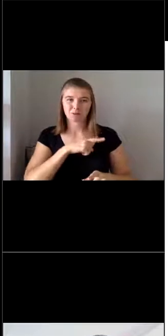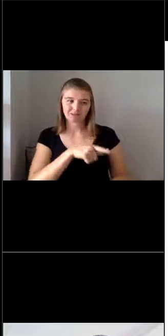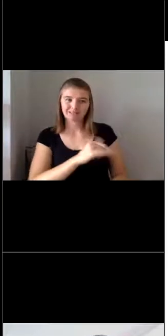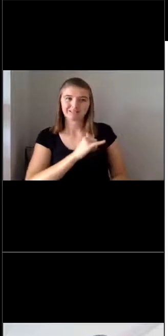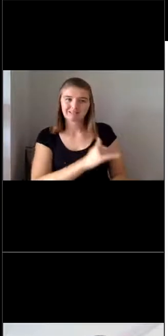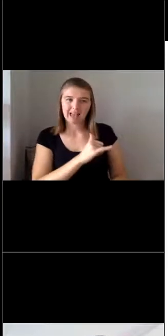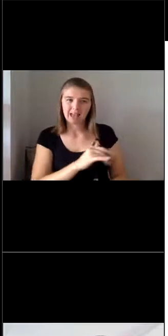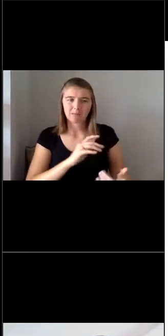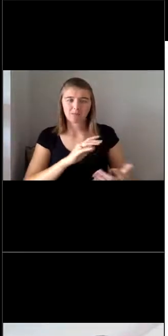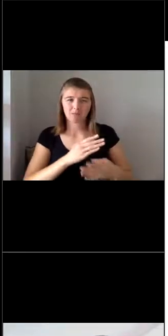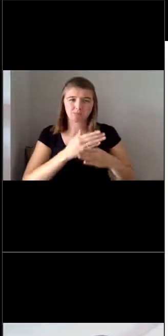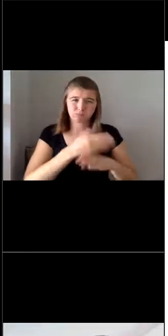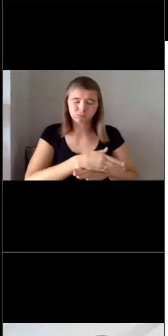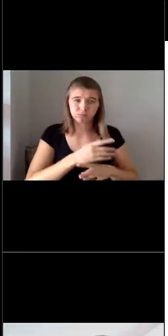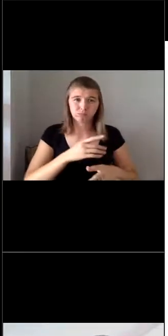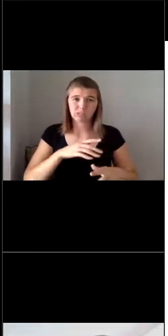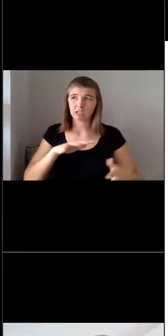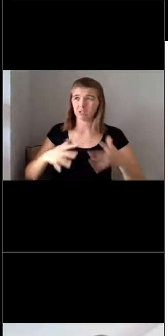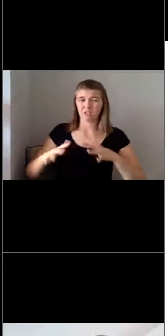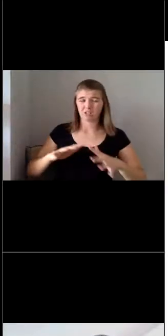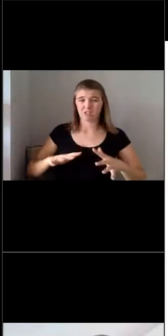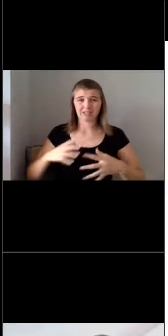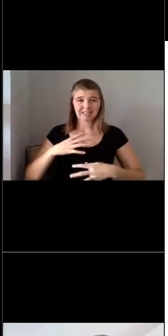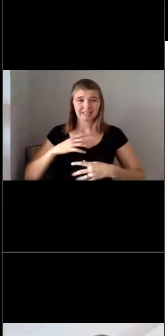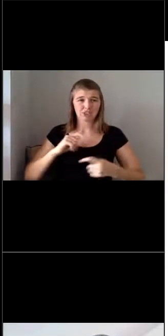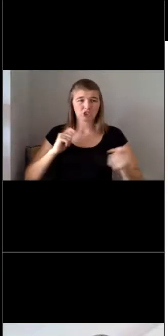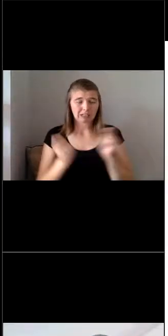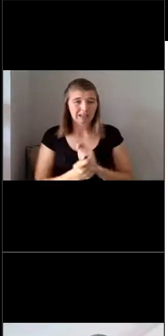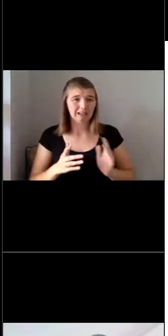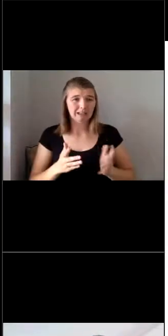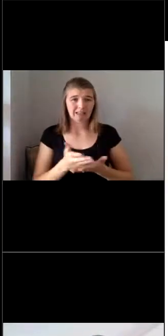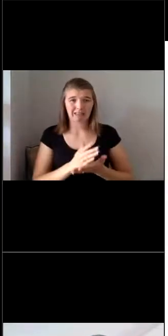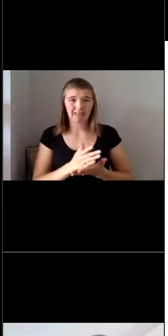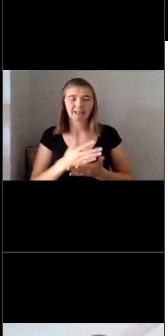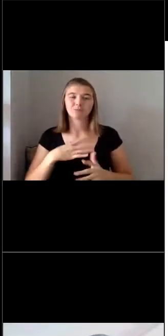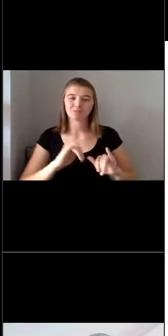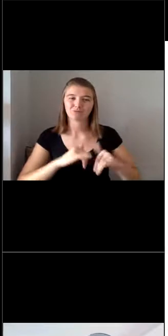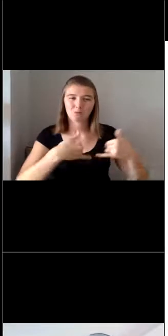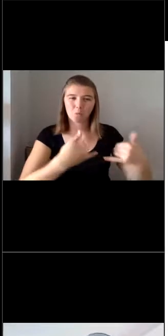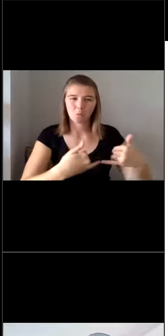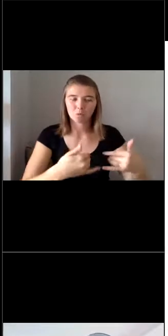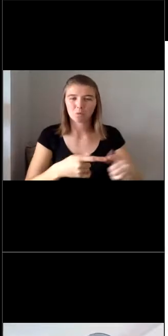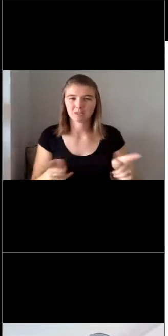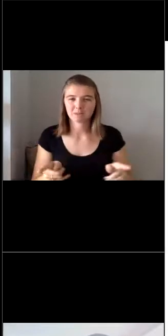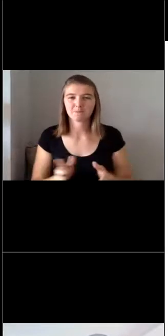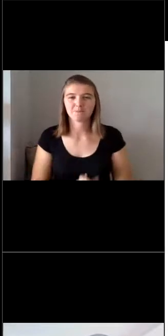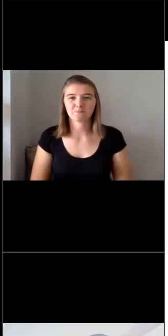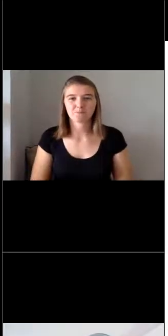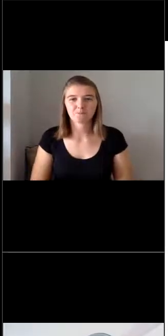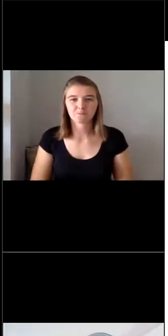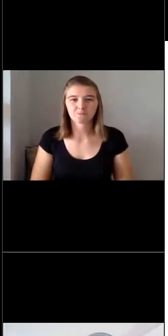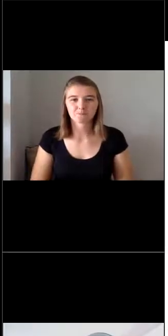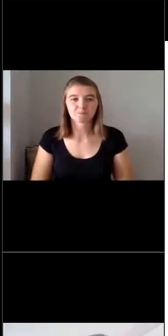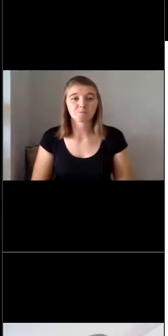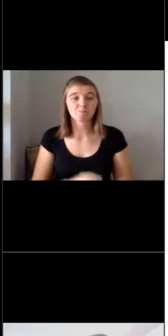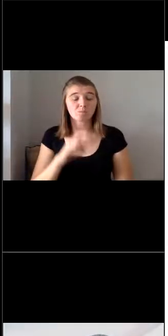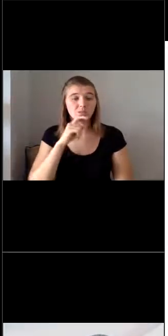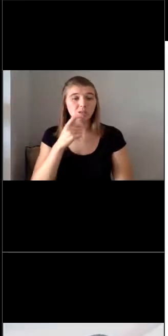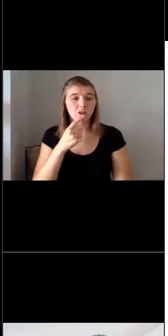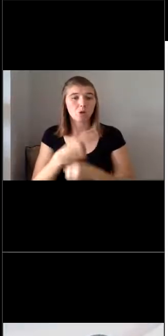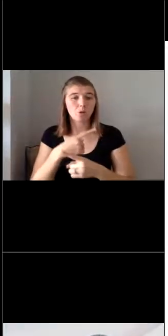change. Okay, so I'm going to take you into the area of the impact of change. And again, this factor is very